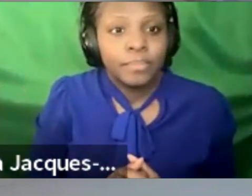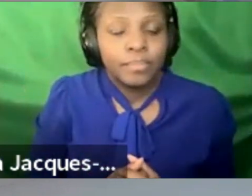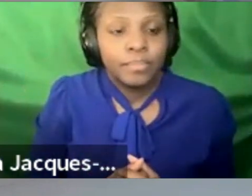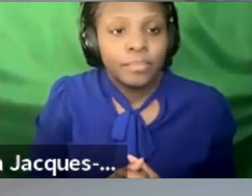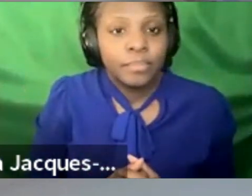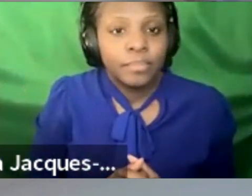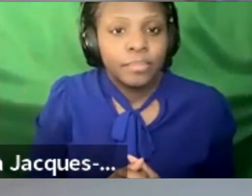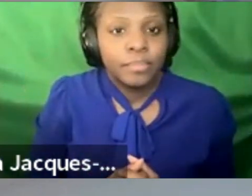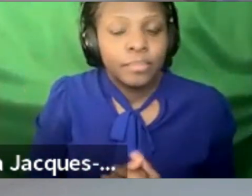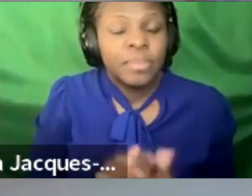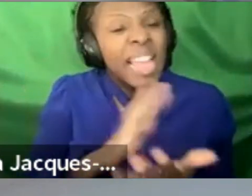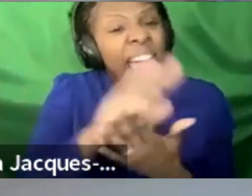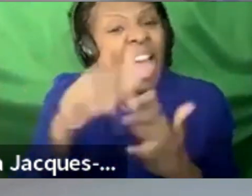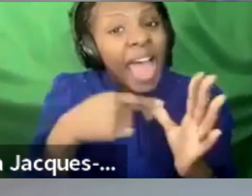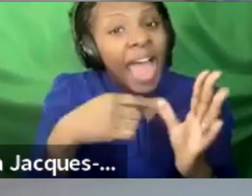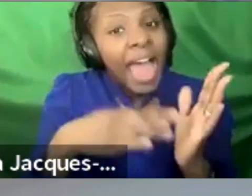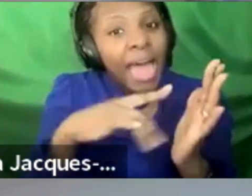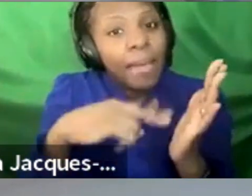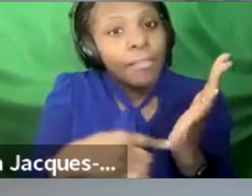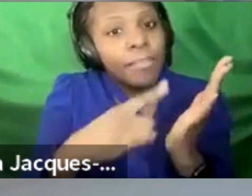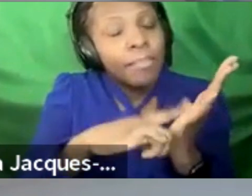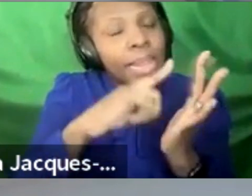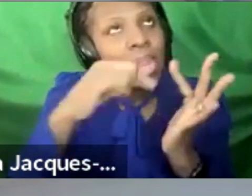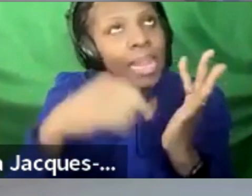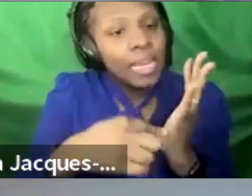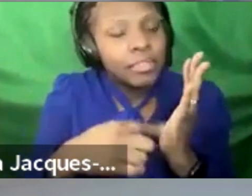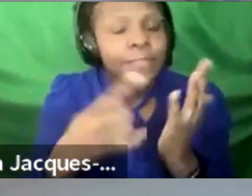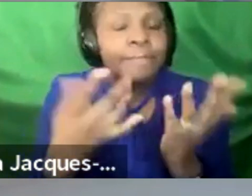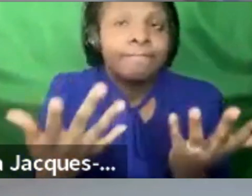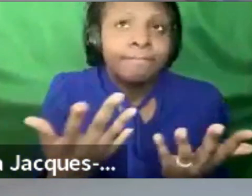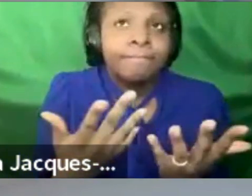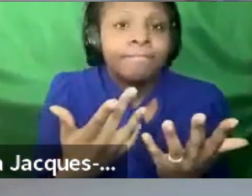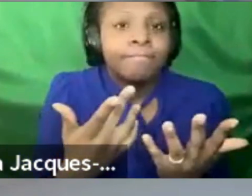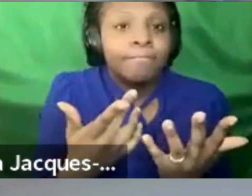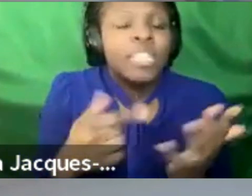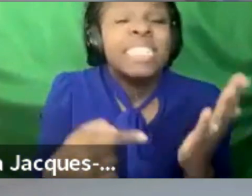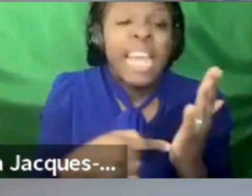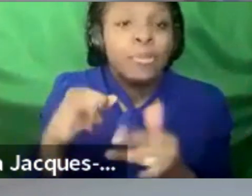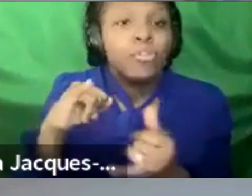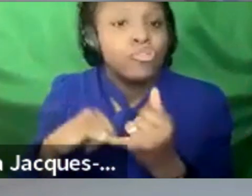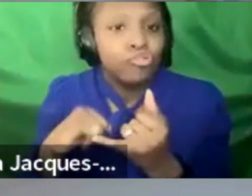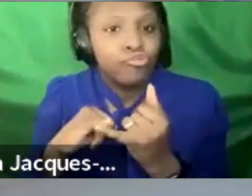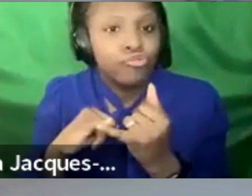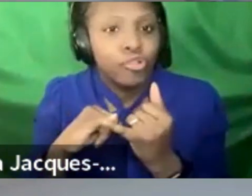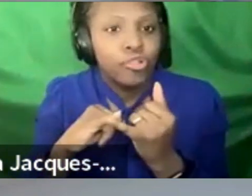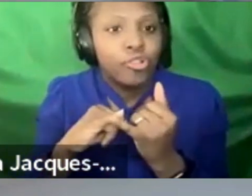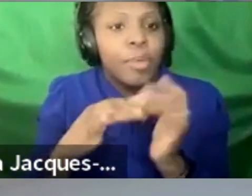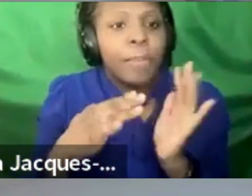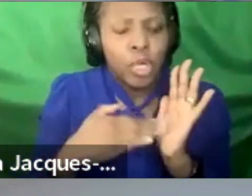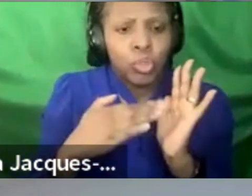But in Hamlet, of course, in Taming of the Shrew, Petruchio